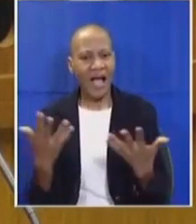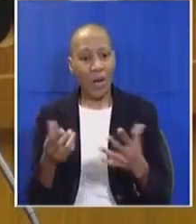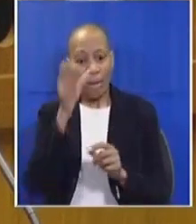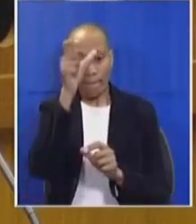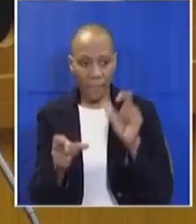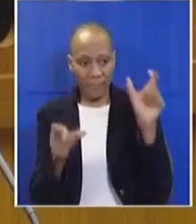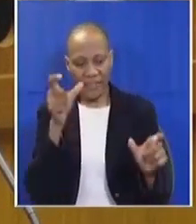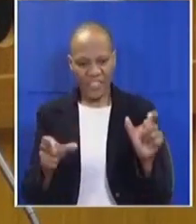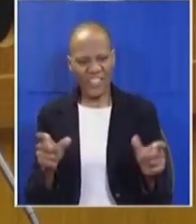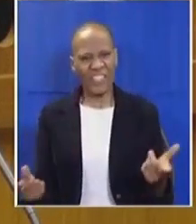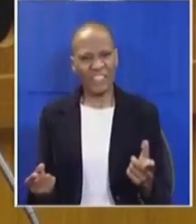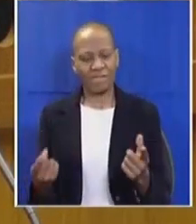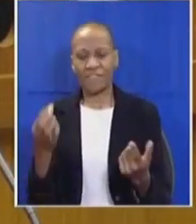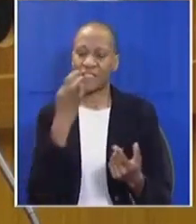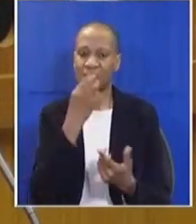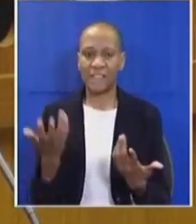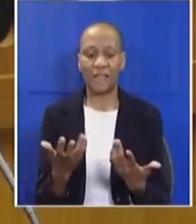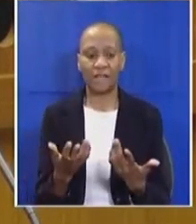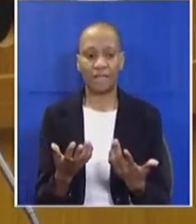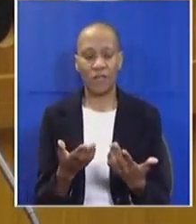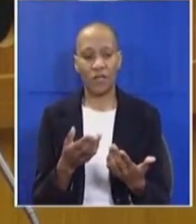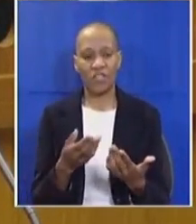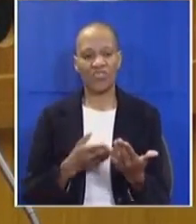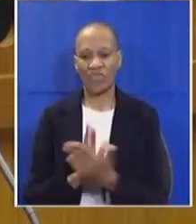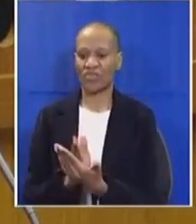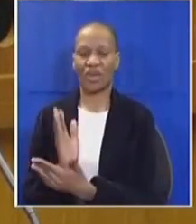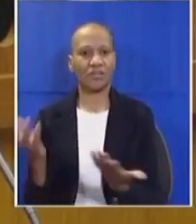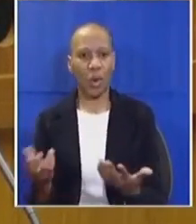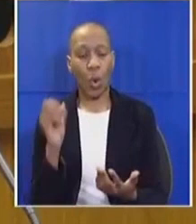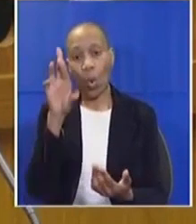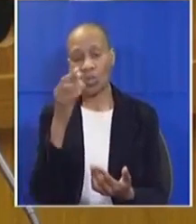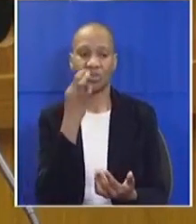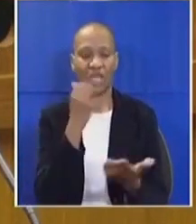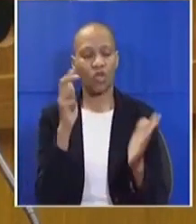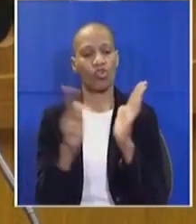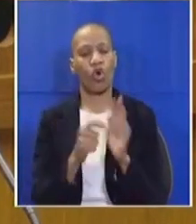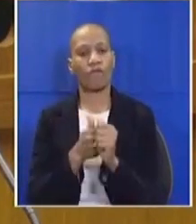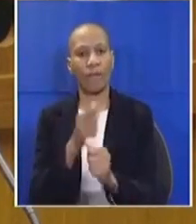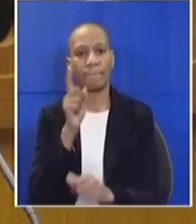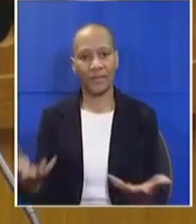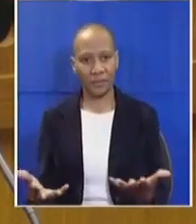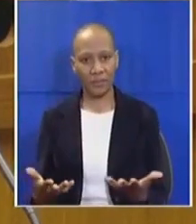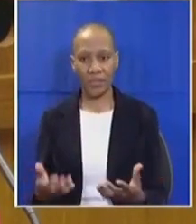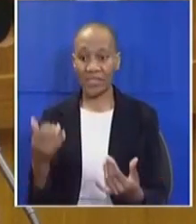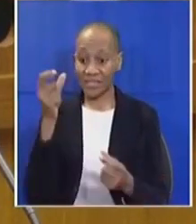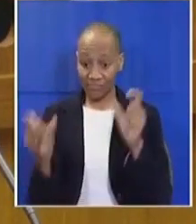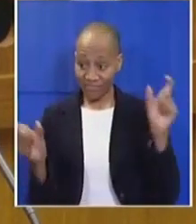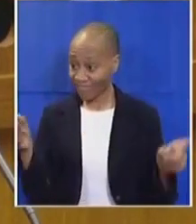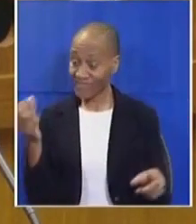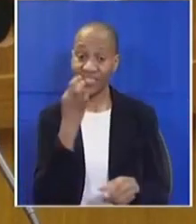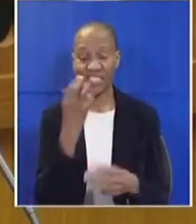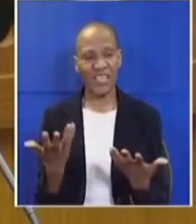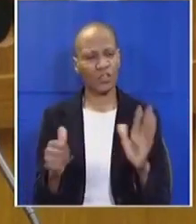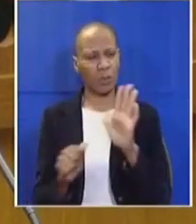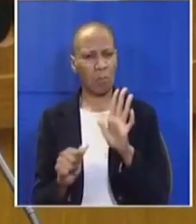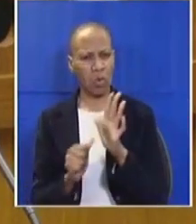individual conveniences, calling them individual rights, and the rule of law. They will speak of these ideals as fundamentals